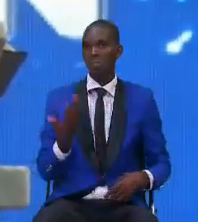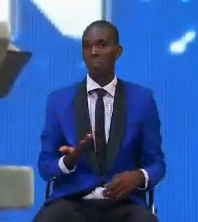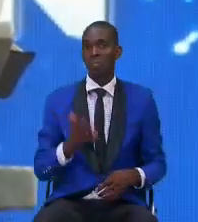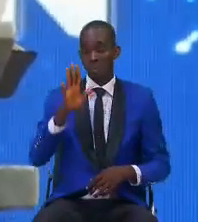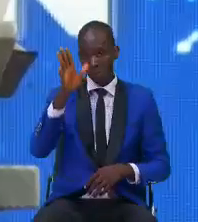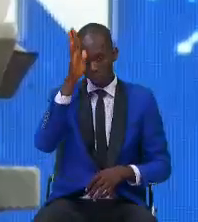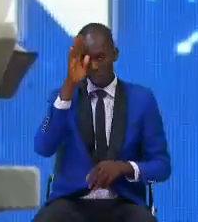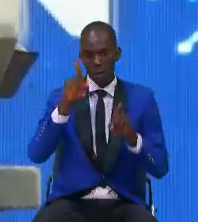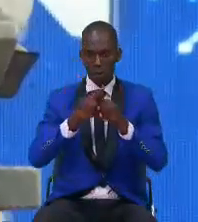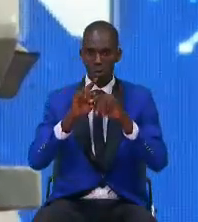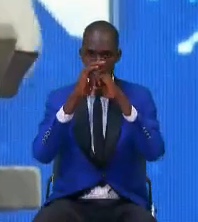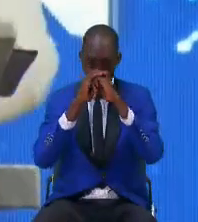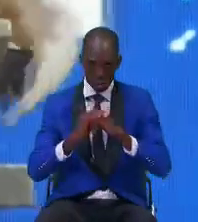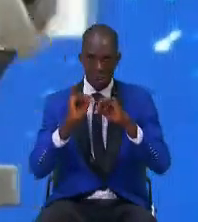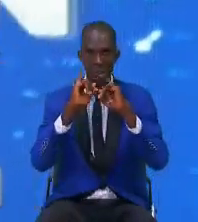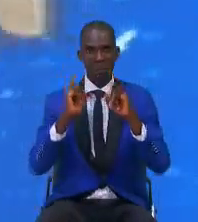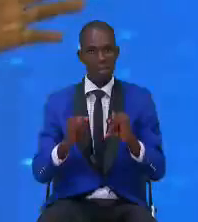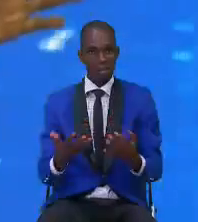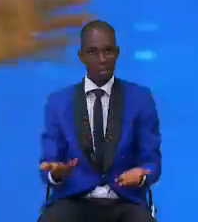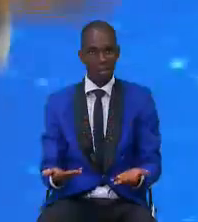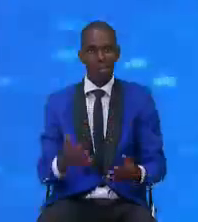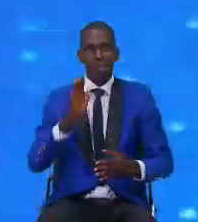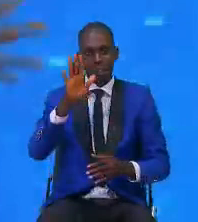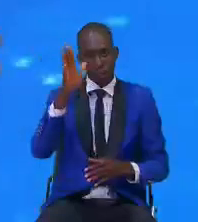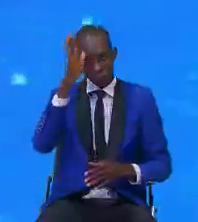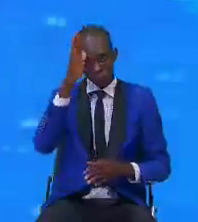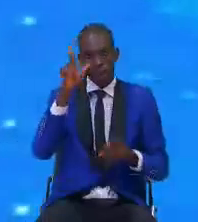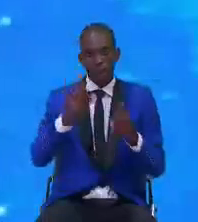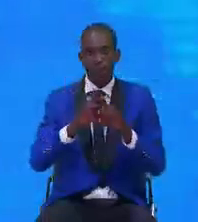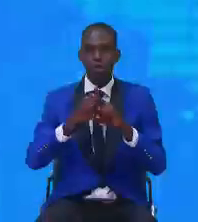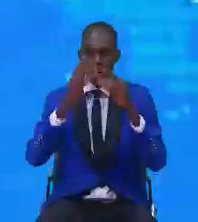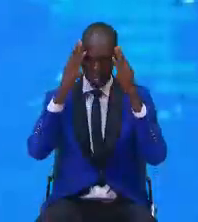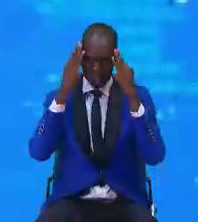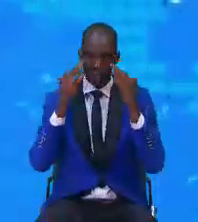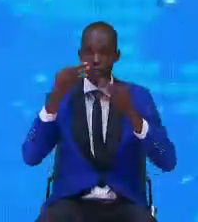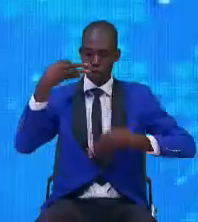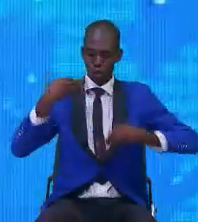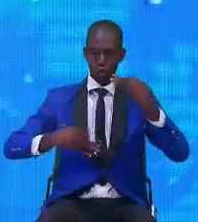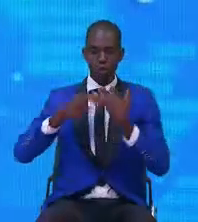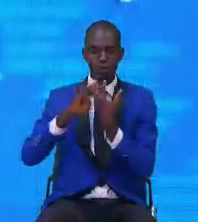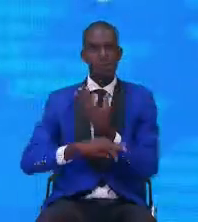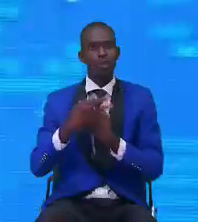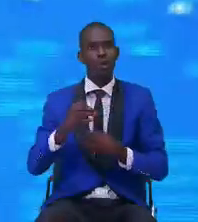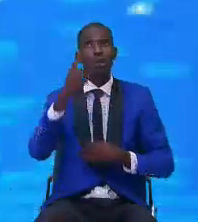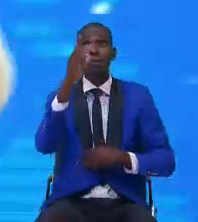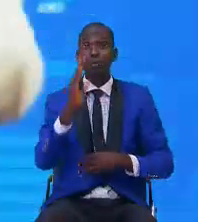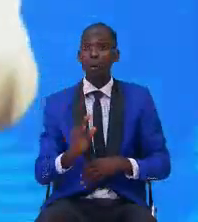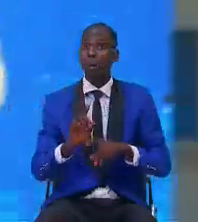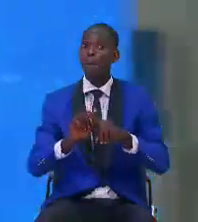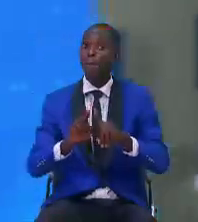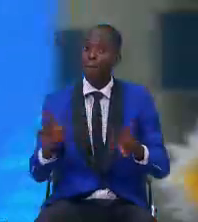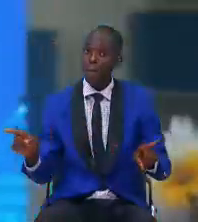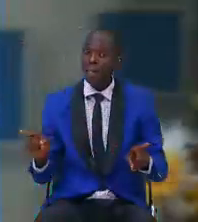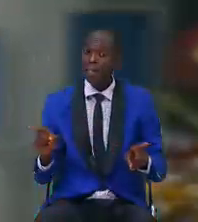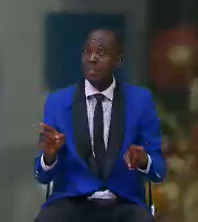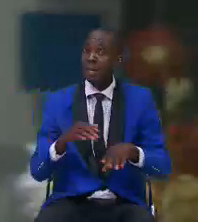idol worshiper. And your father experienced the judgment of God. But he